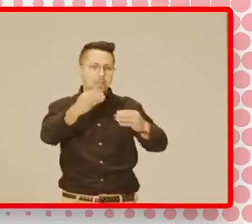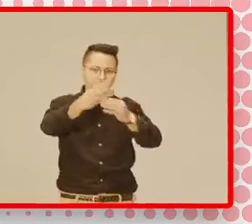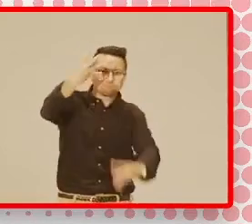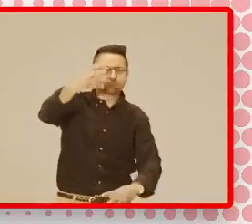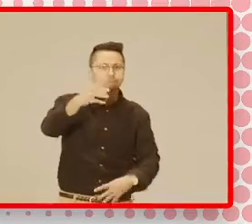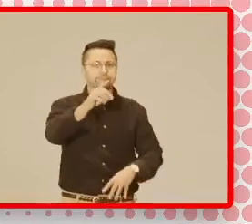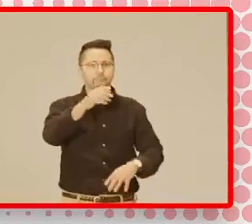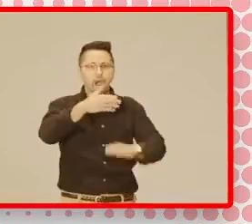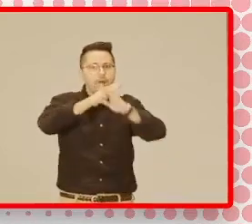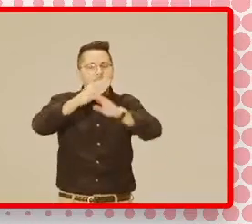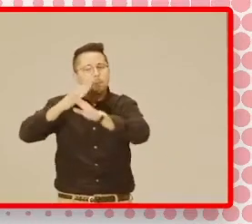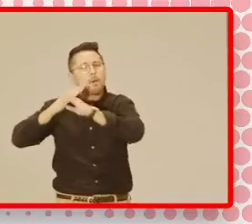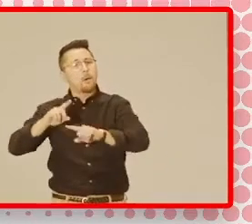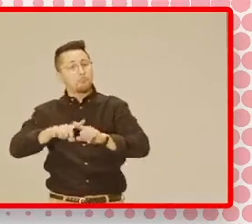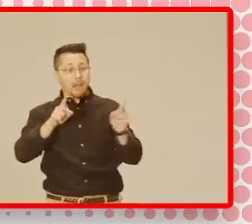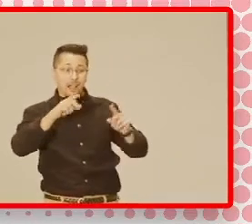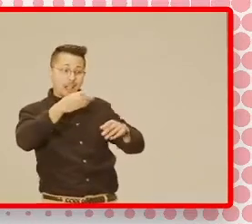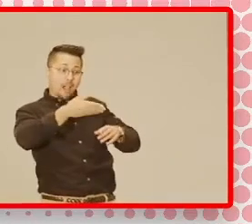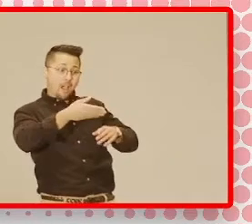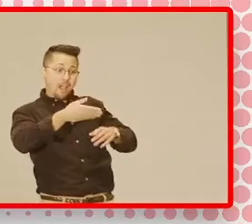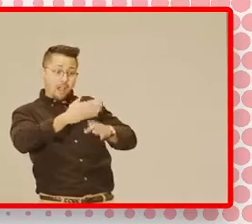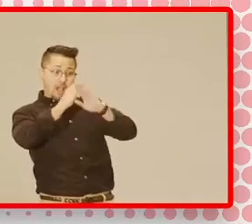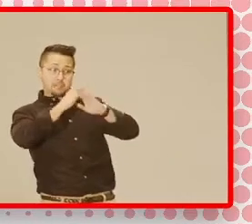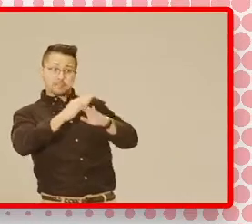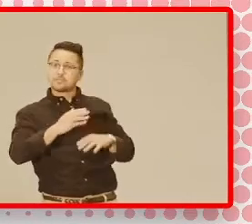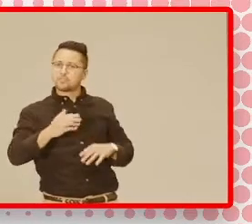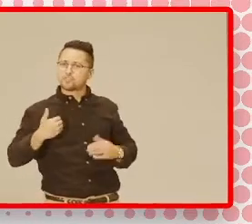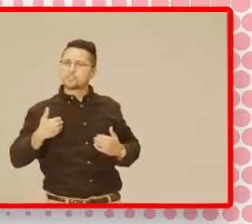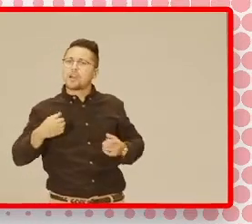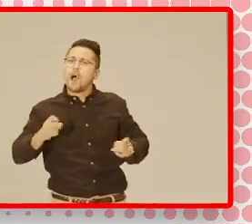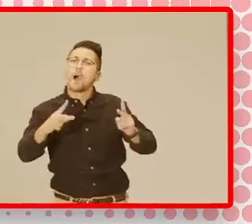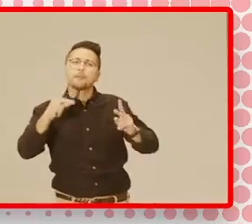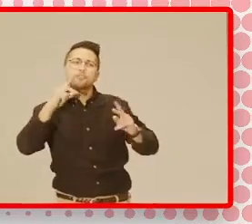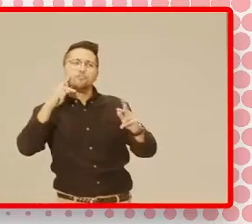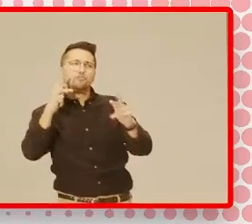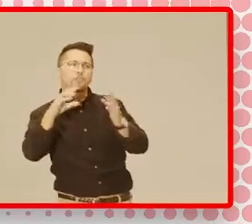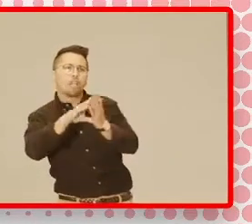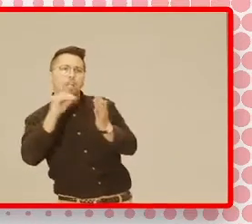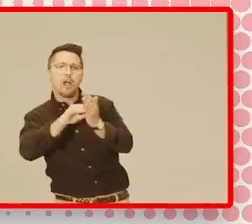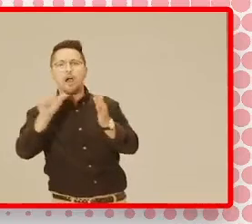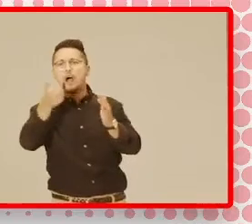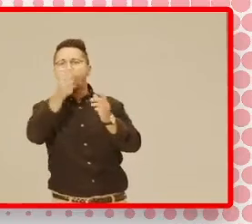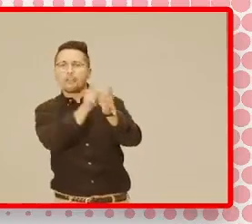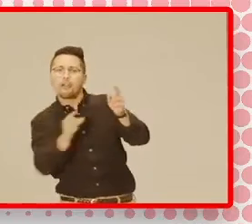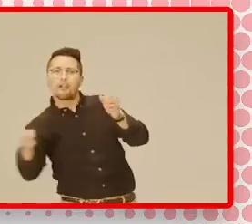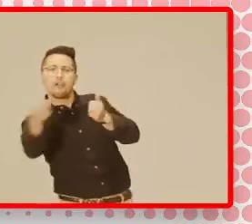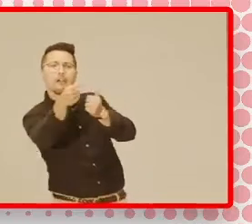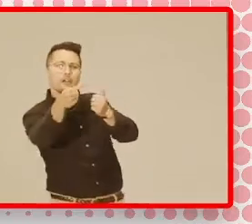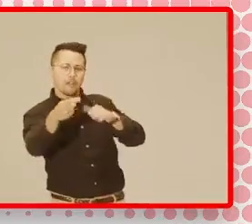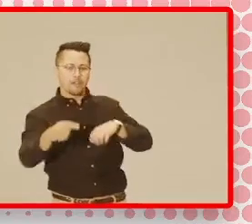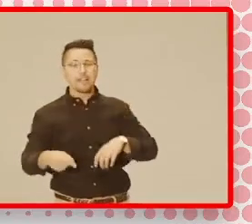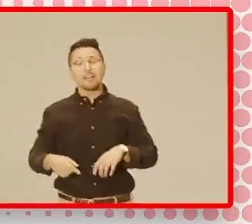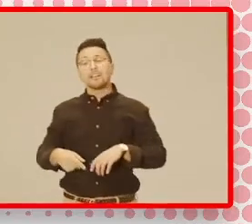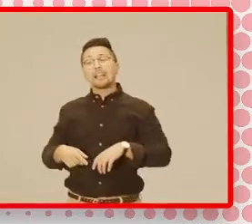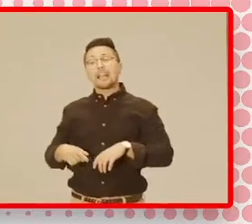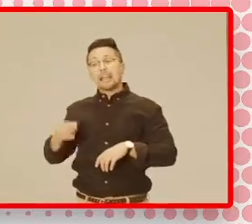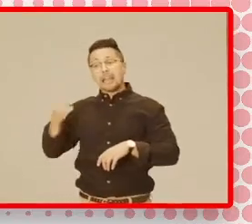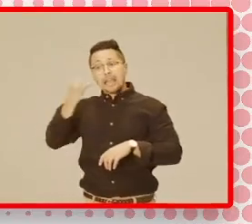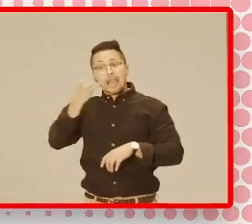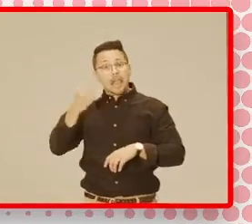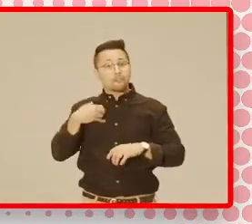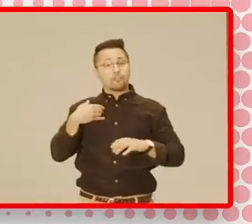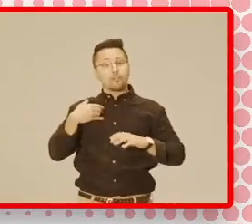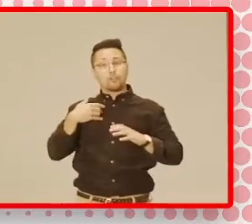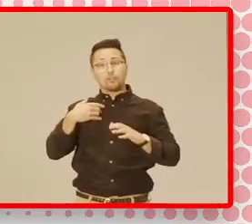learn different ways. And we've learned that Chris and others like Chris, if we stop focusing on their